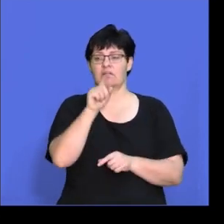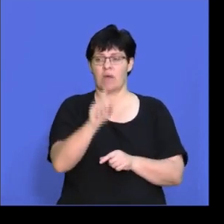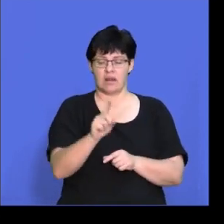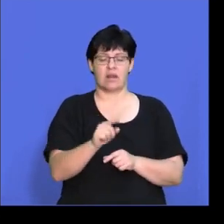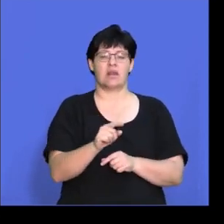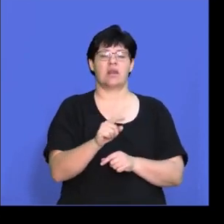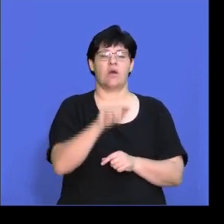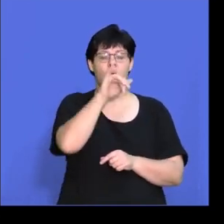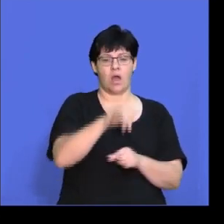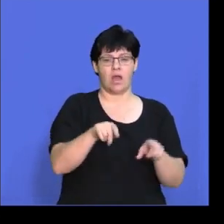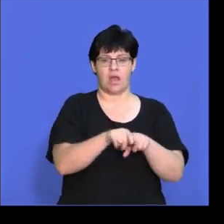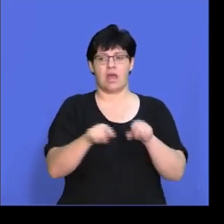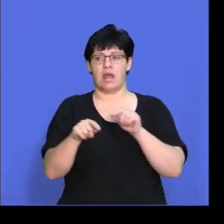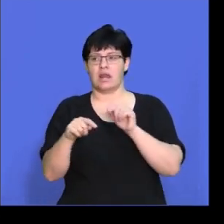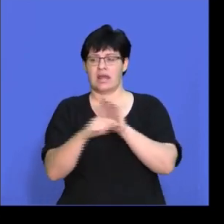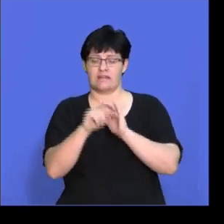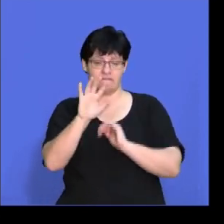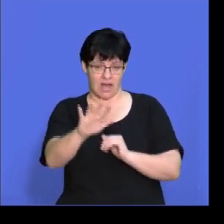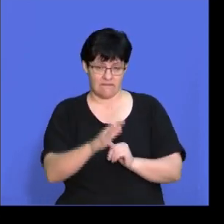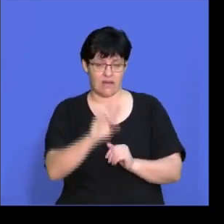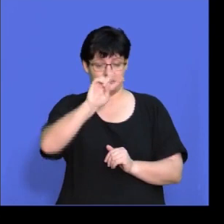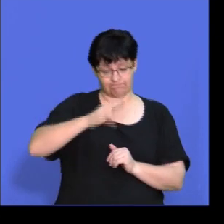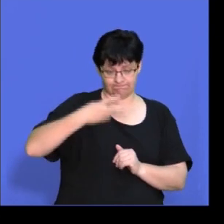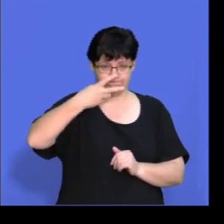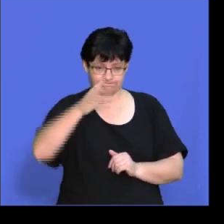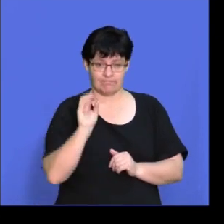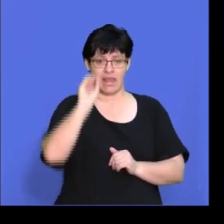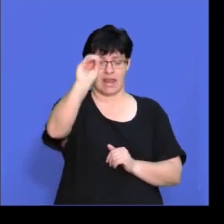-5. So I can sub both of those values into this